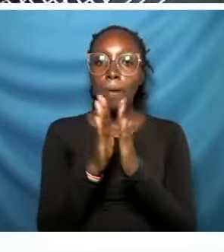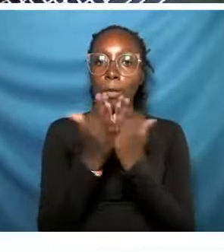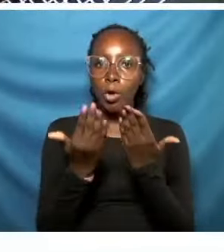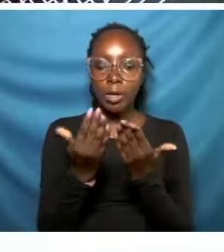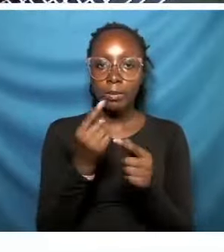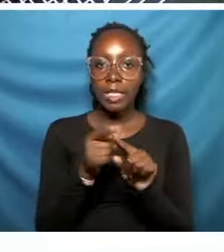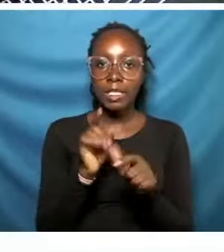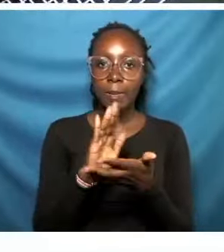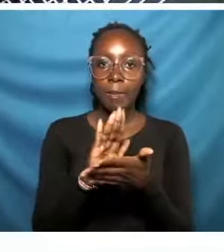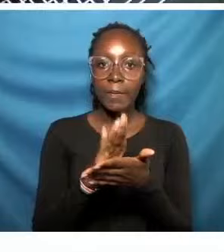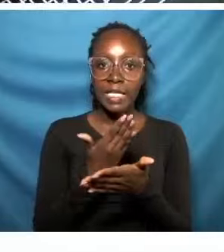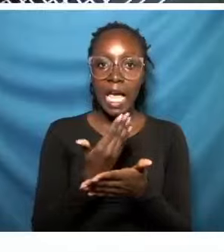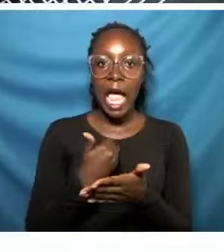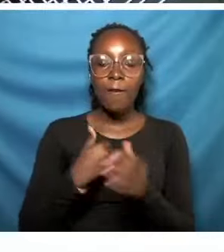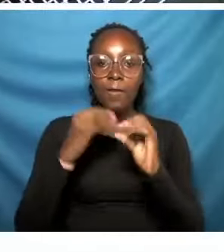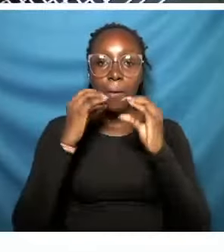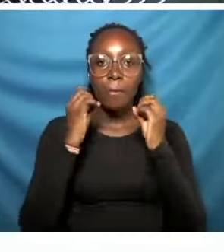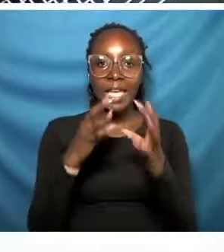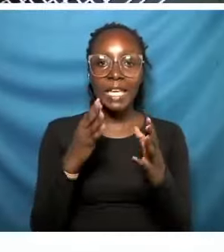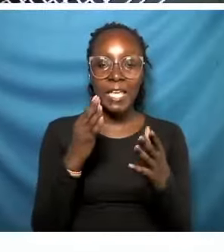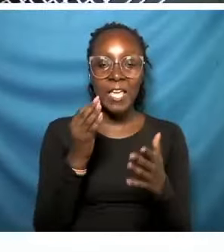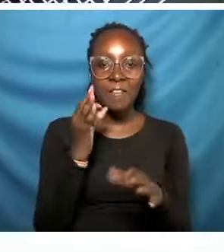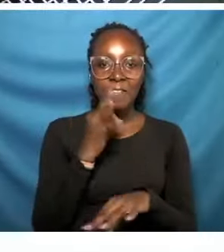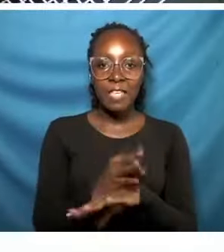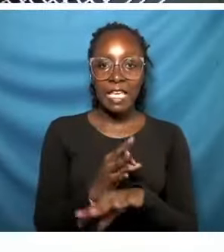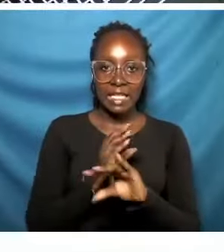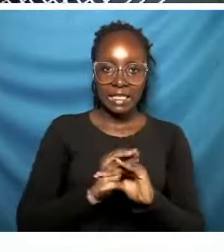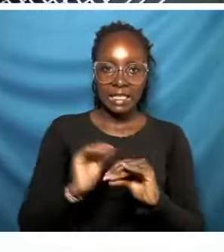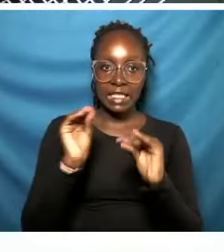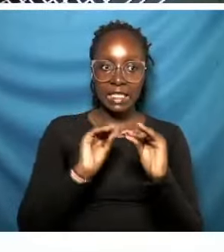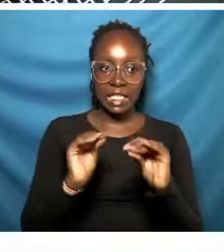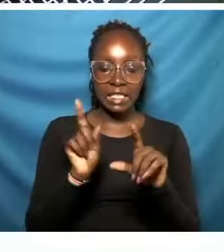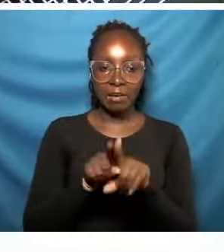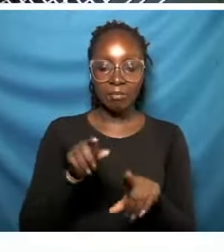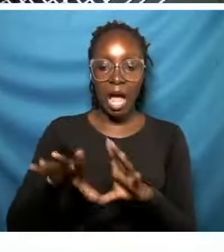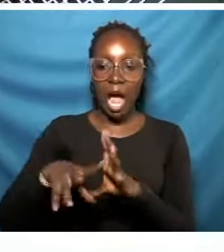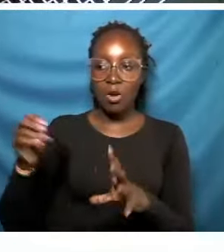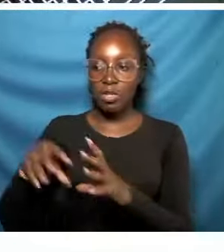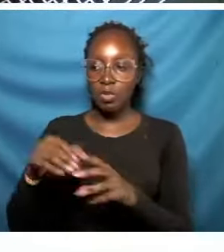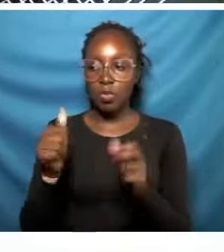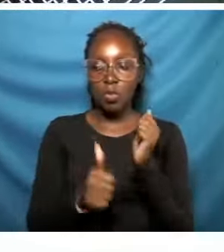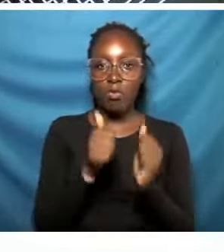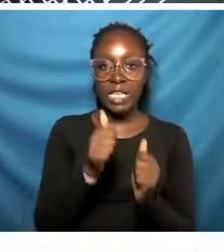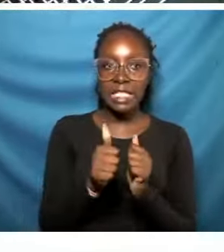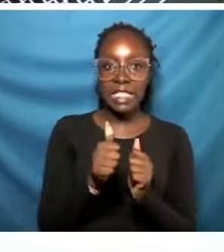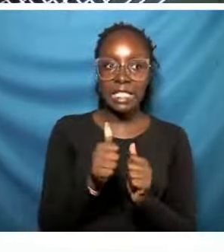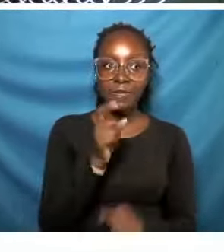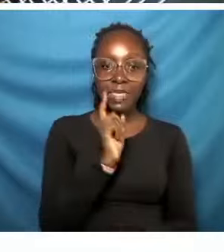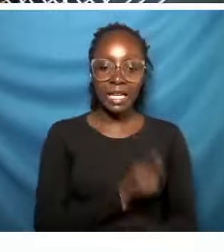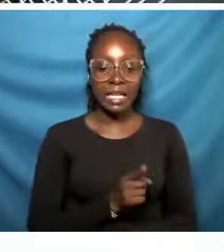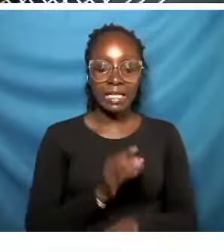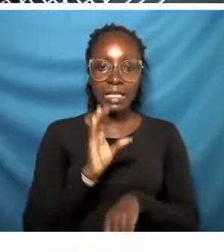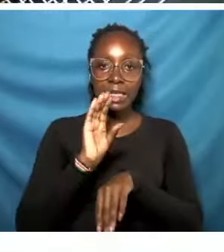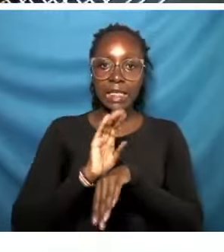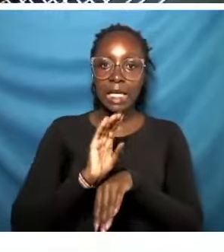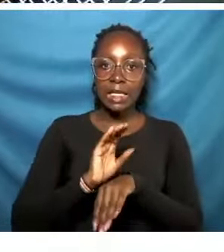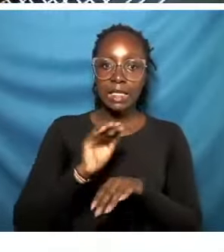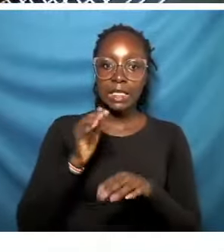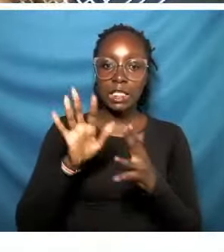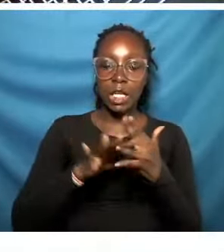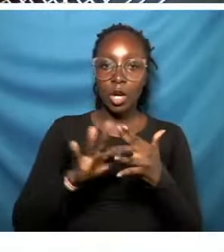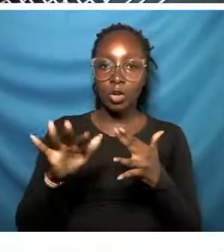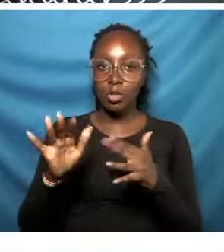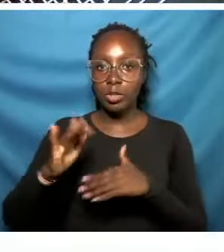there were so many false teachings, as elsewhere, that were threatening the church in Colossae, and